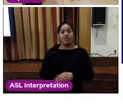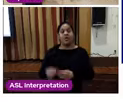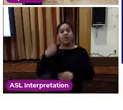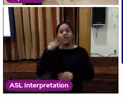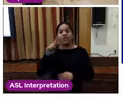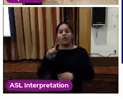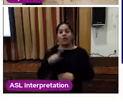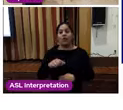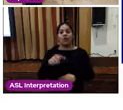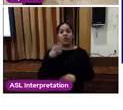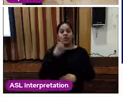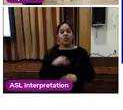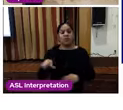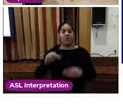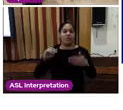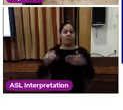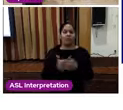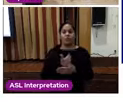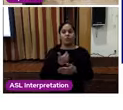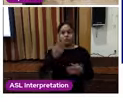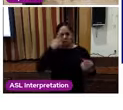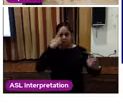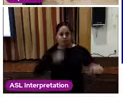United States.